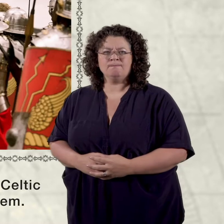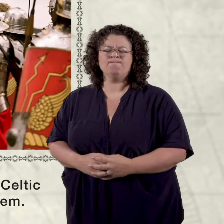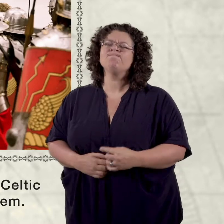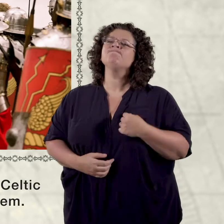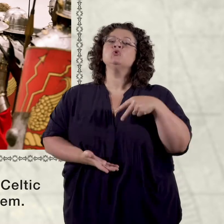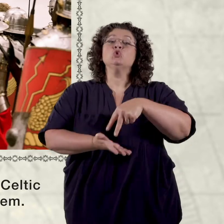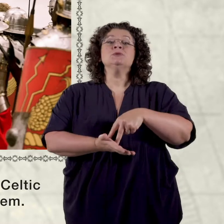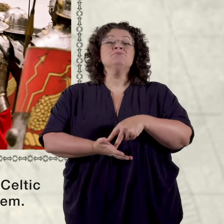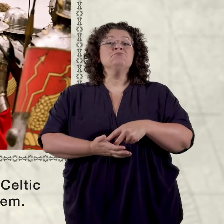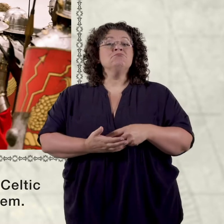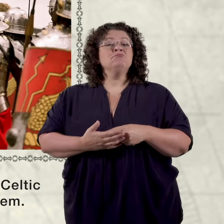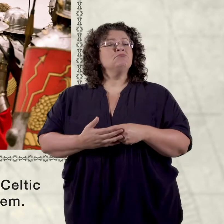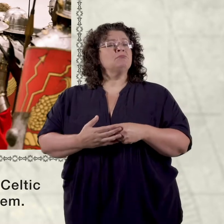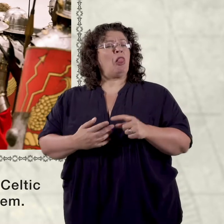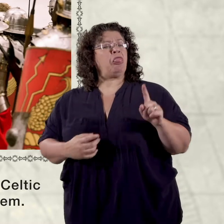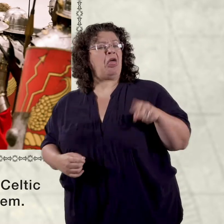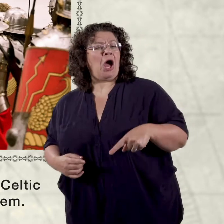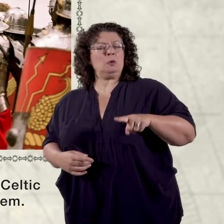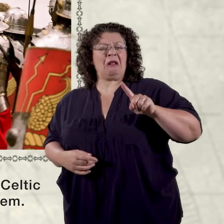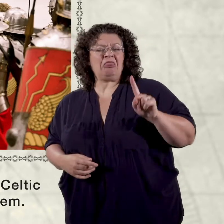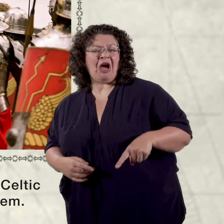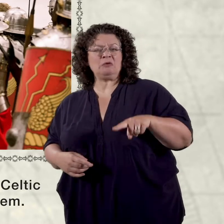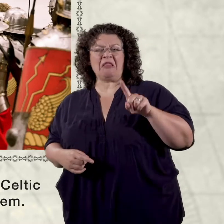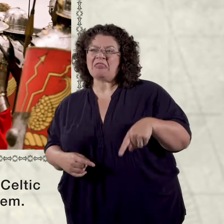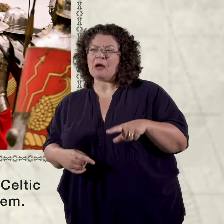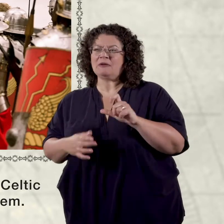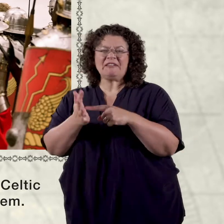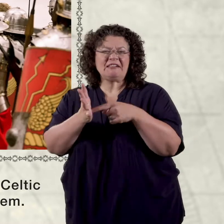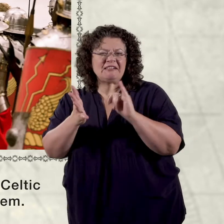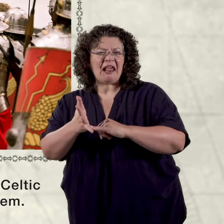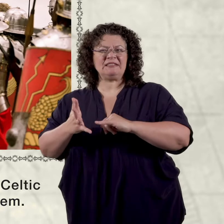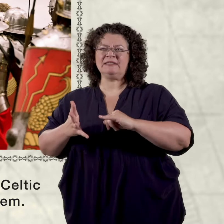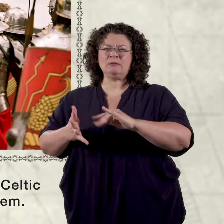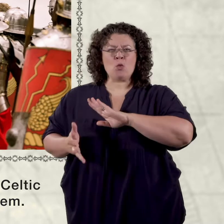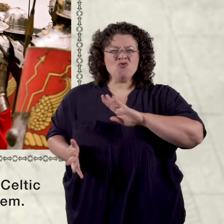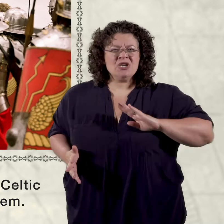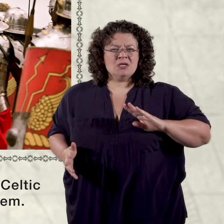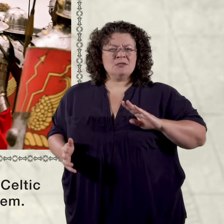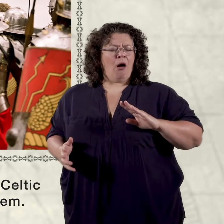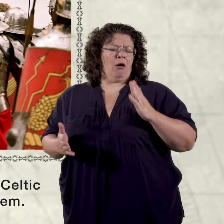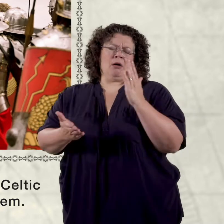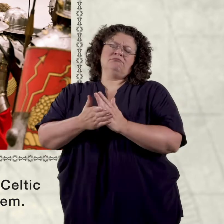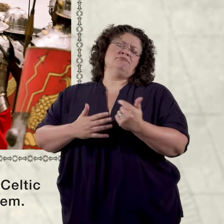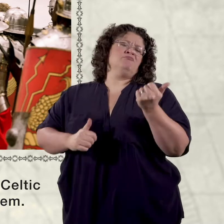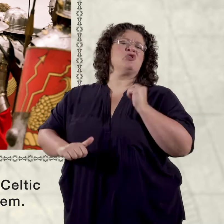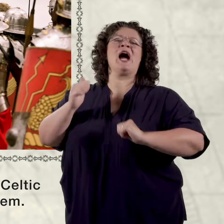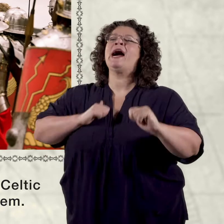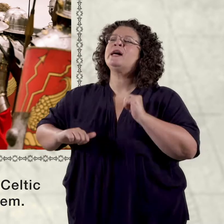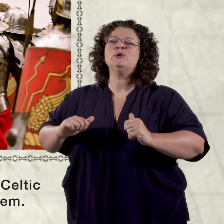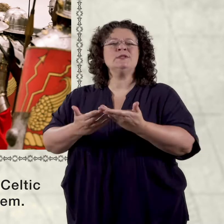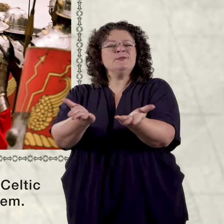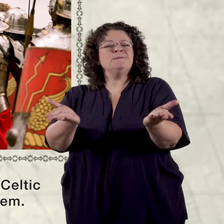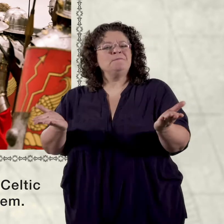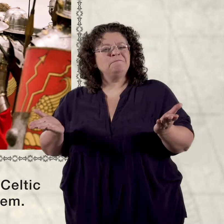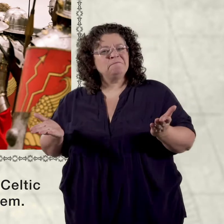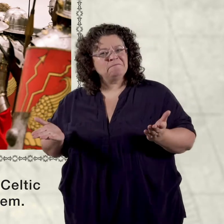I stood in front of the thousands of Celtic warriors. And I was so proud of